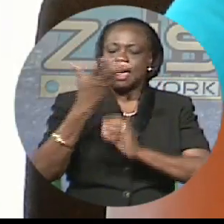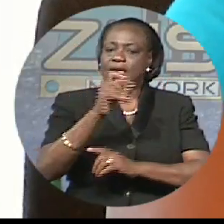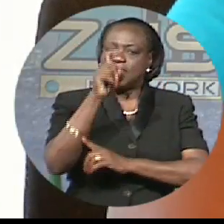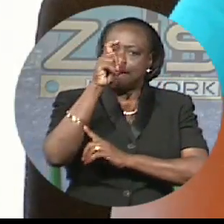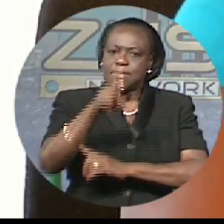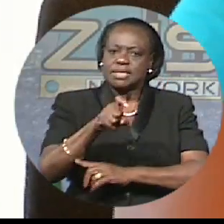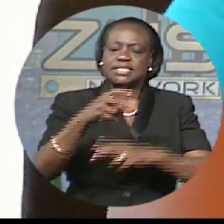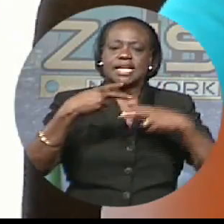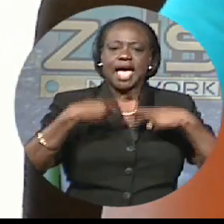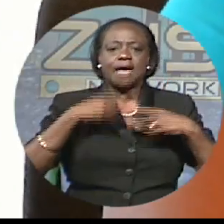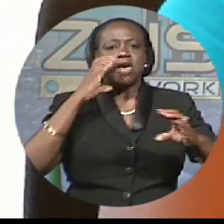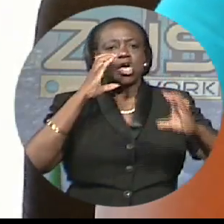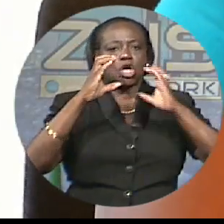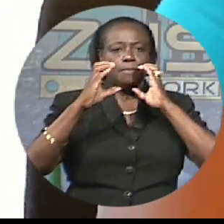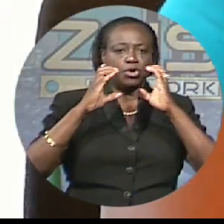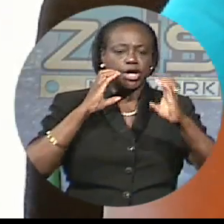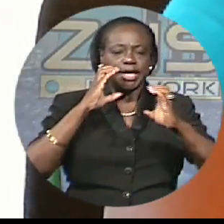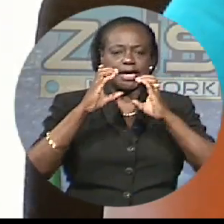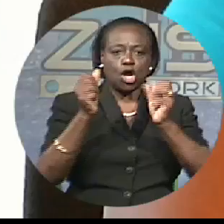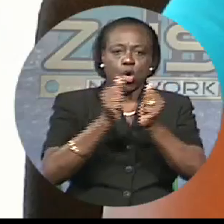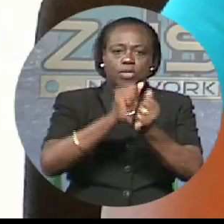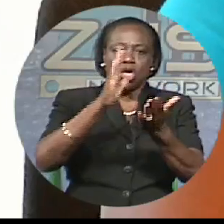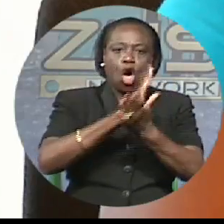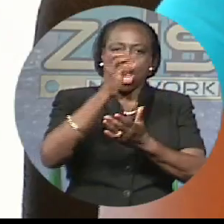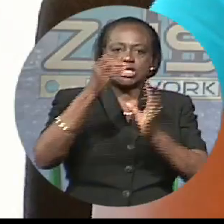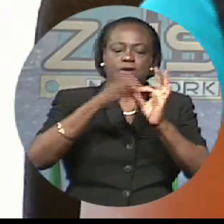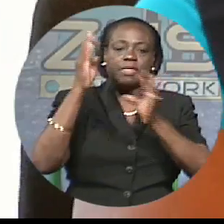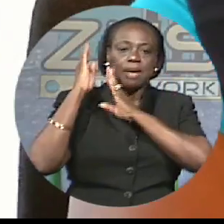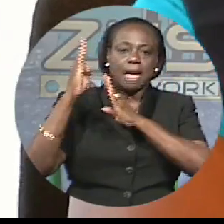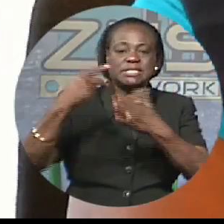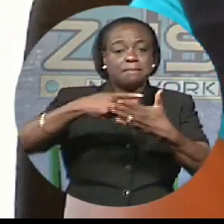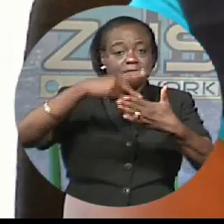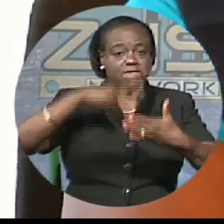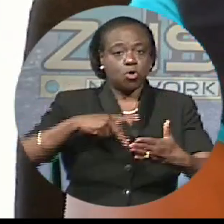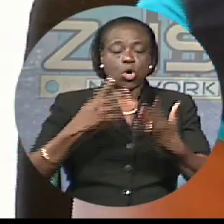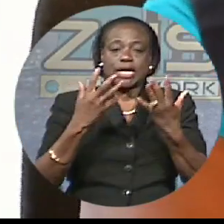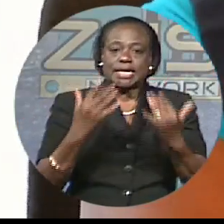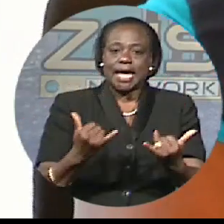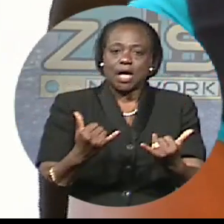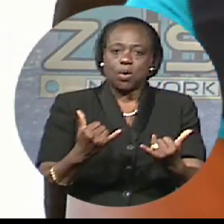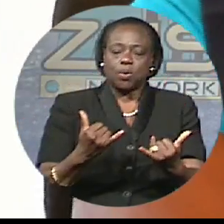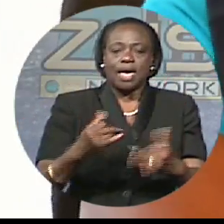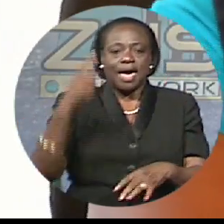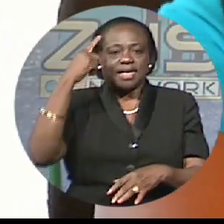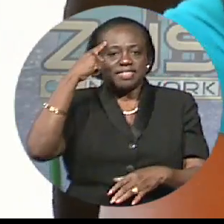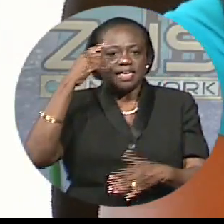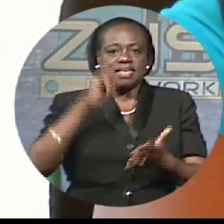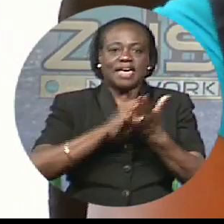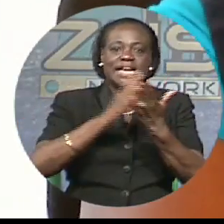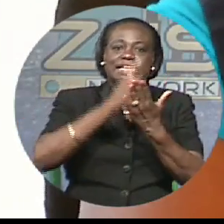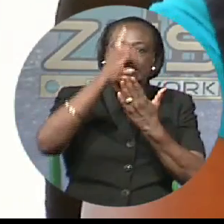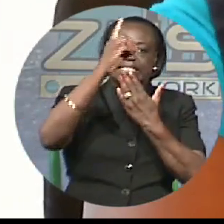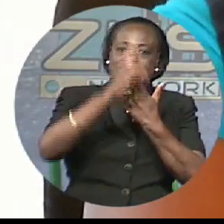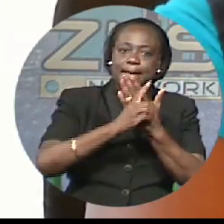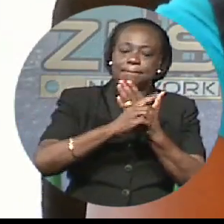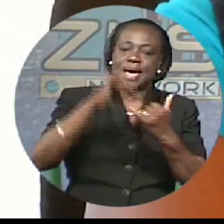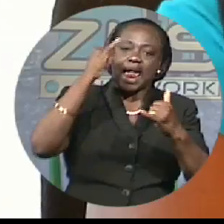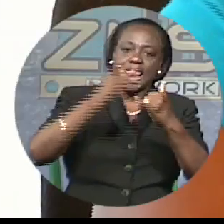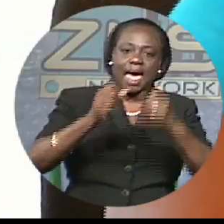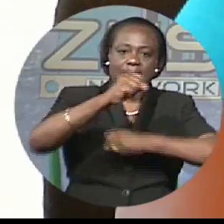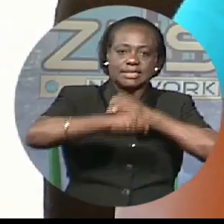must have communicated with the College of Bahamas prior to now. So I would think December of last